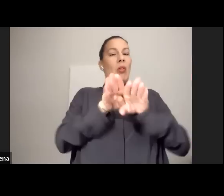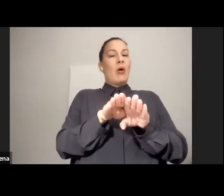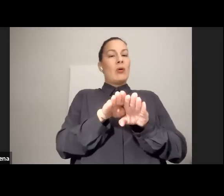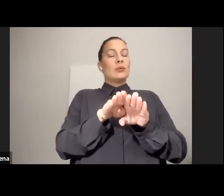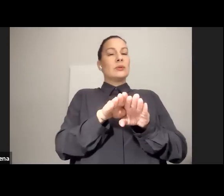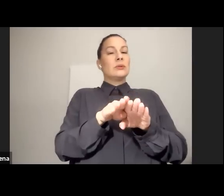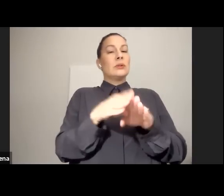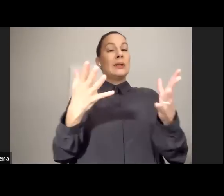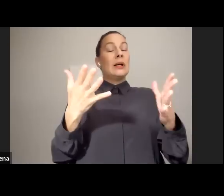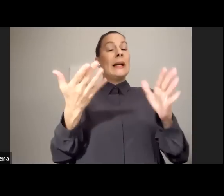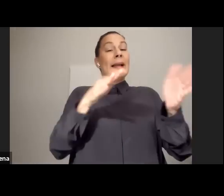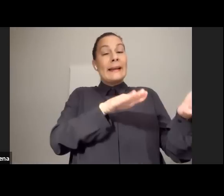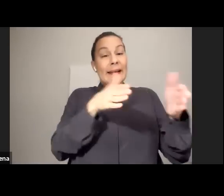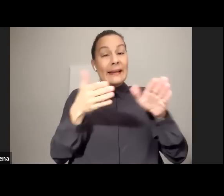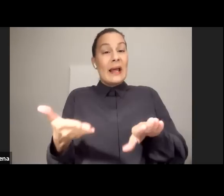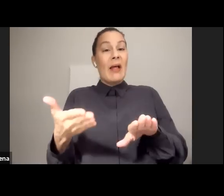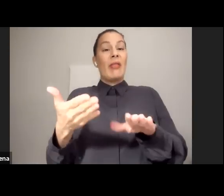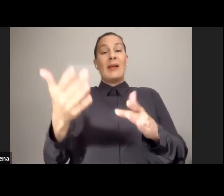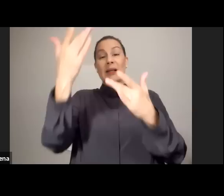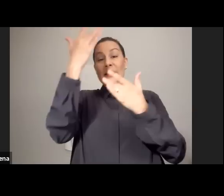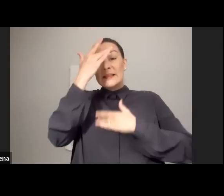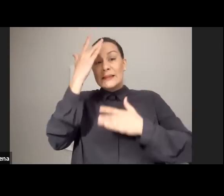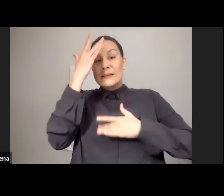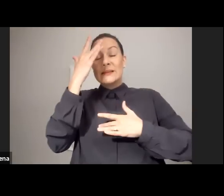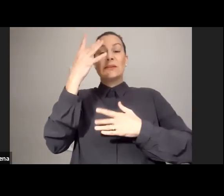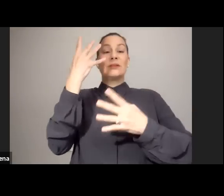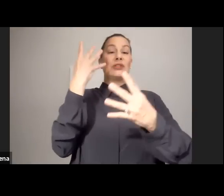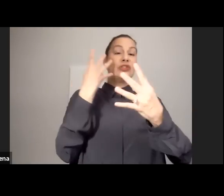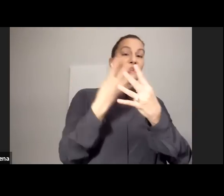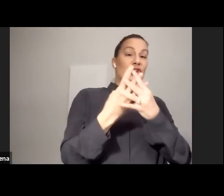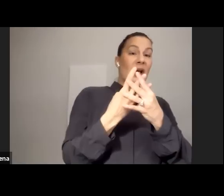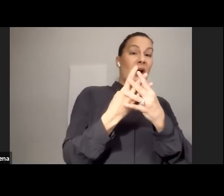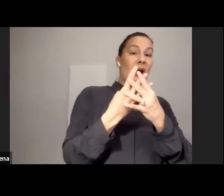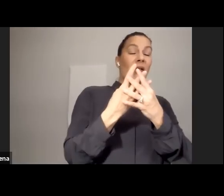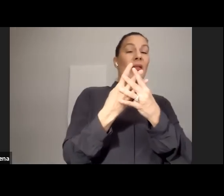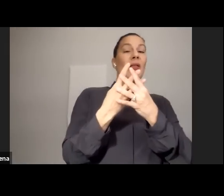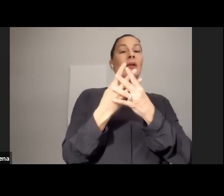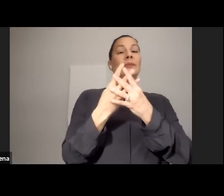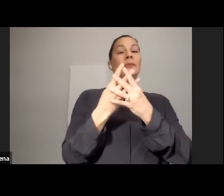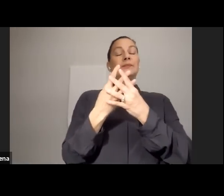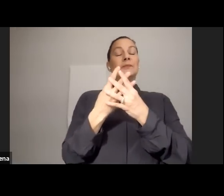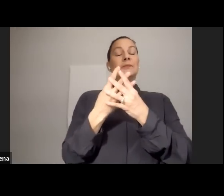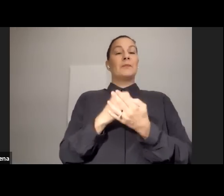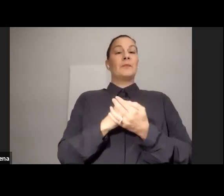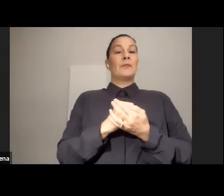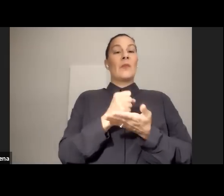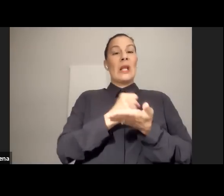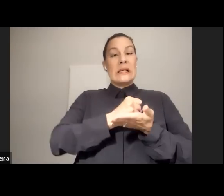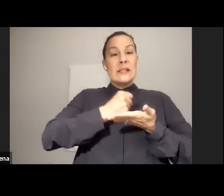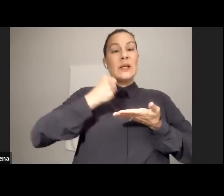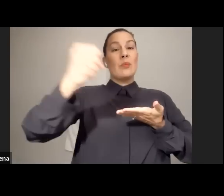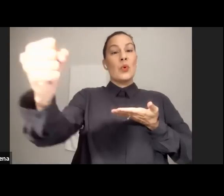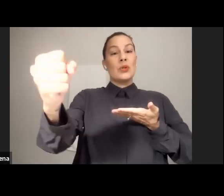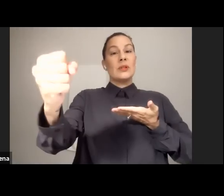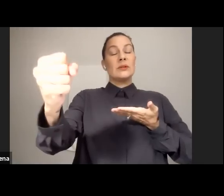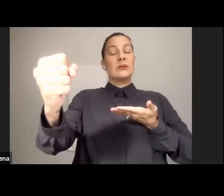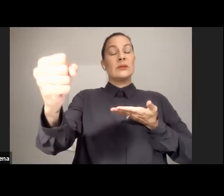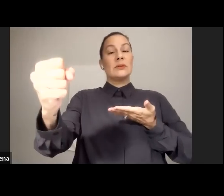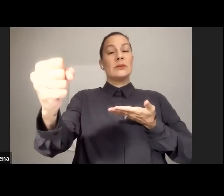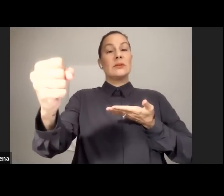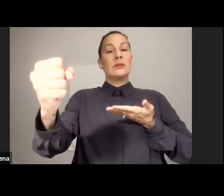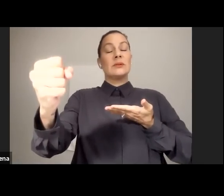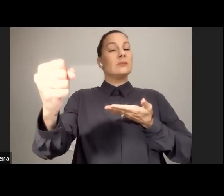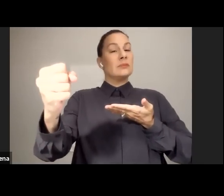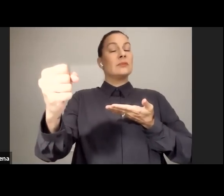and by illness, by incarceration and by deportation, and by a white nationalist state that would offer